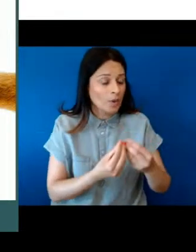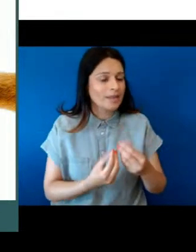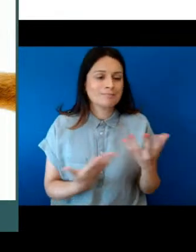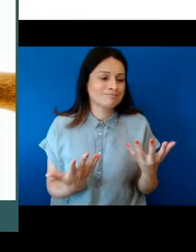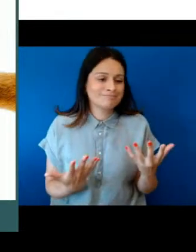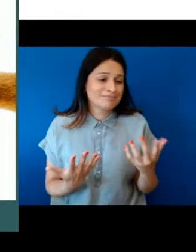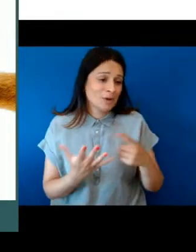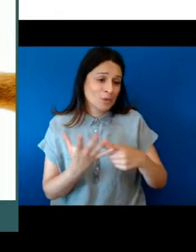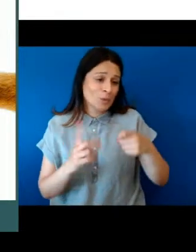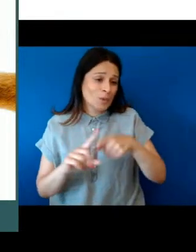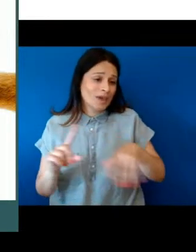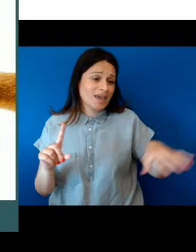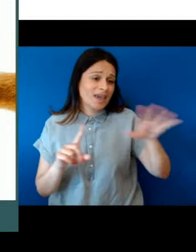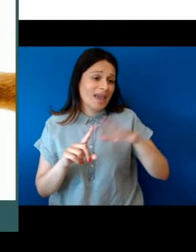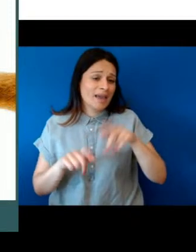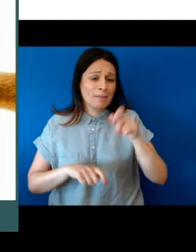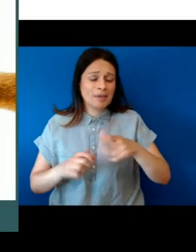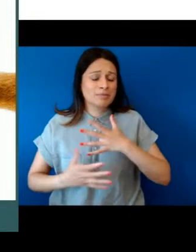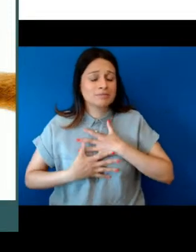pets.